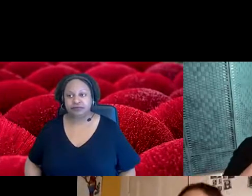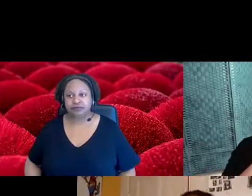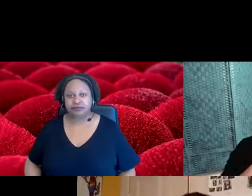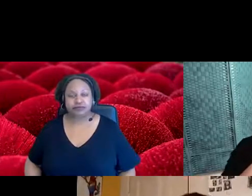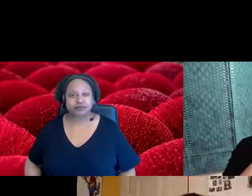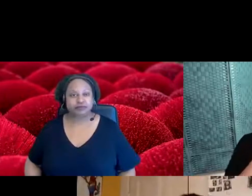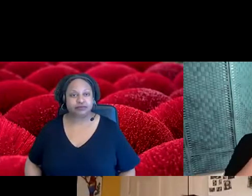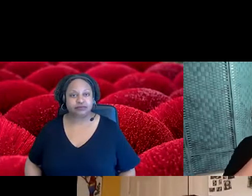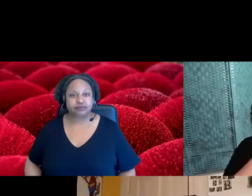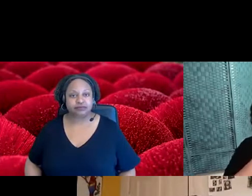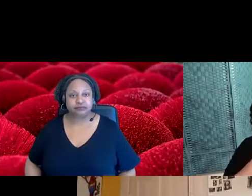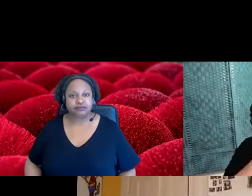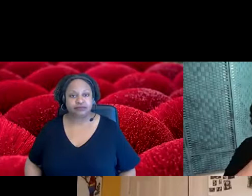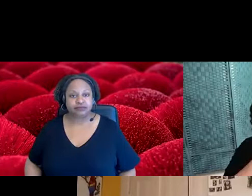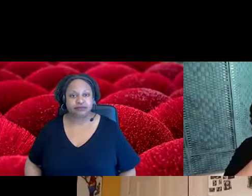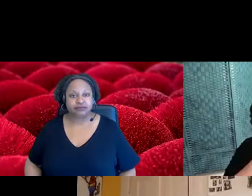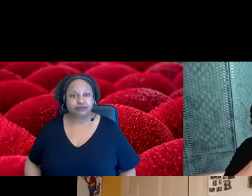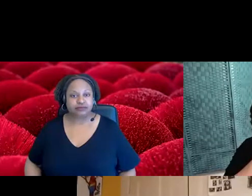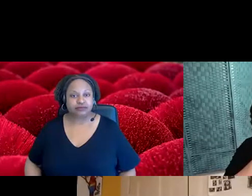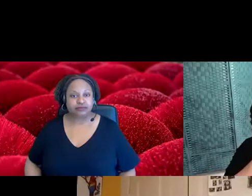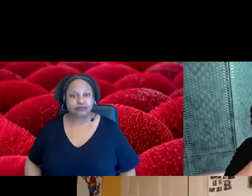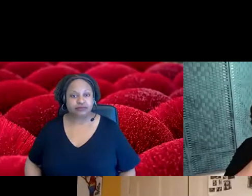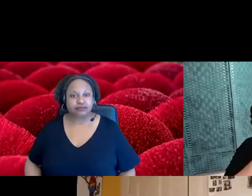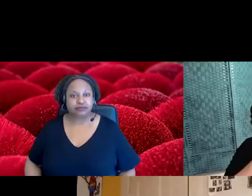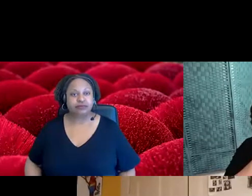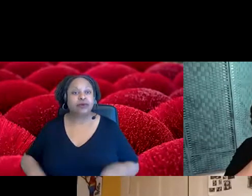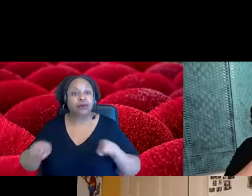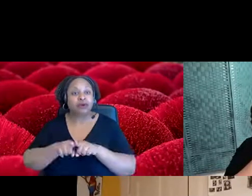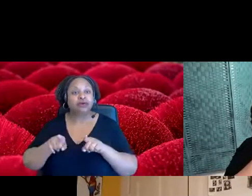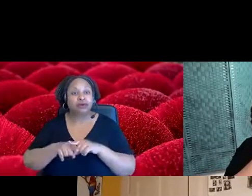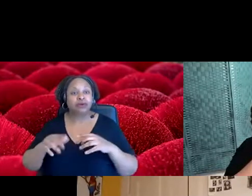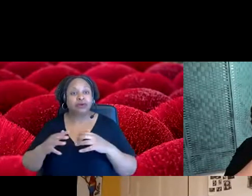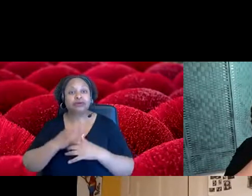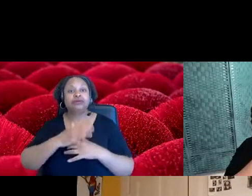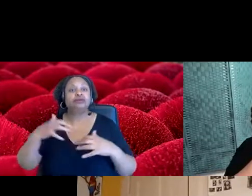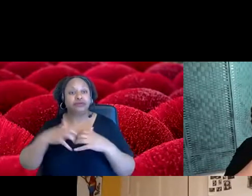like people, like I grew up on Six Nations on reserve and